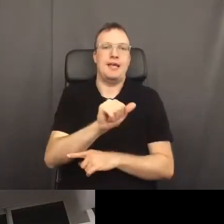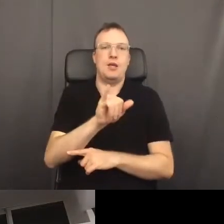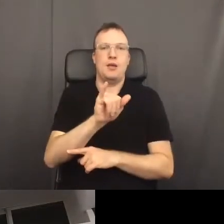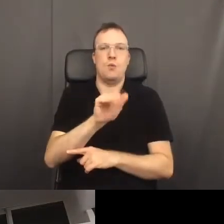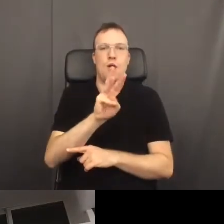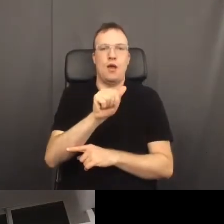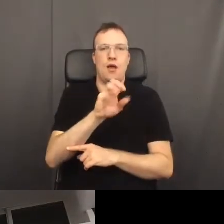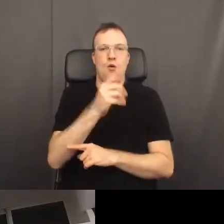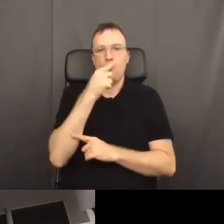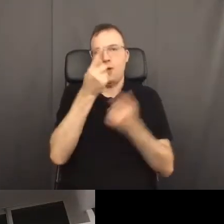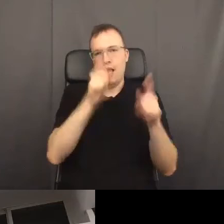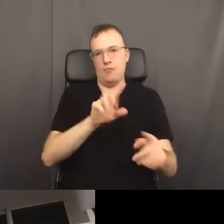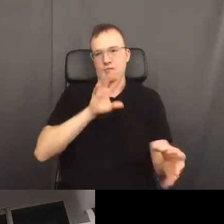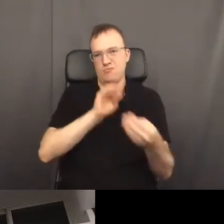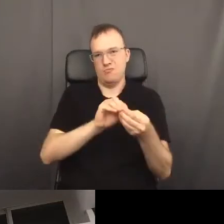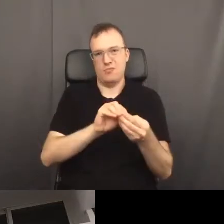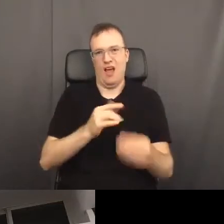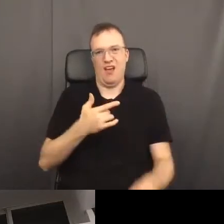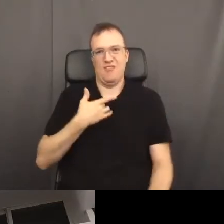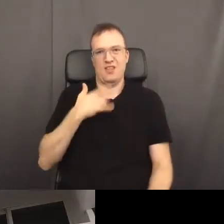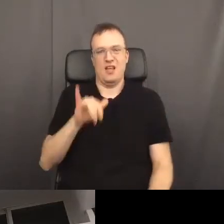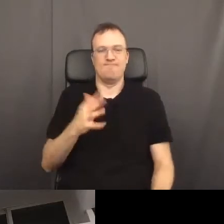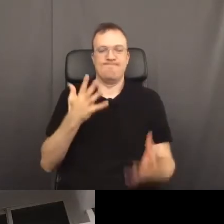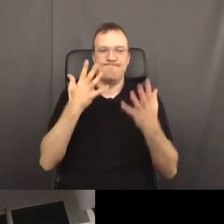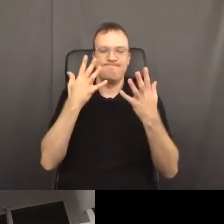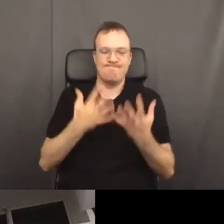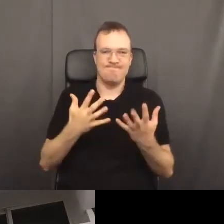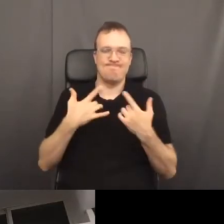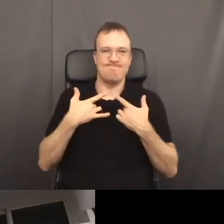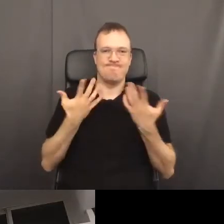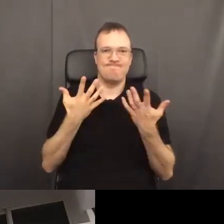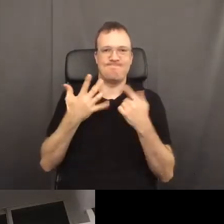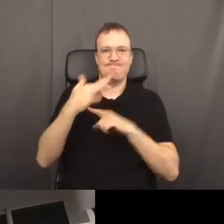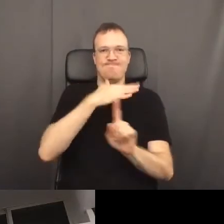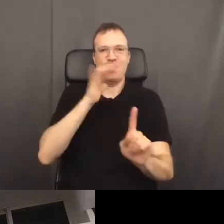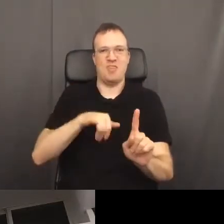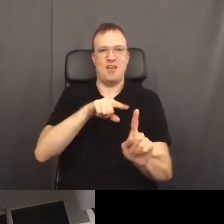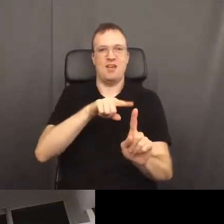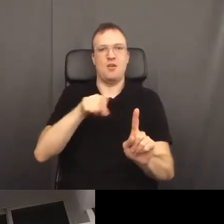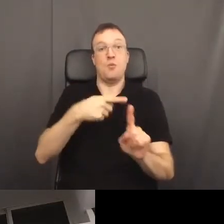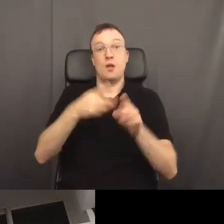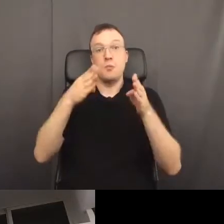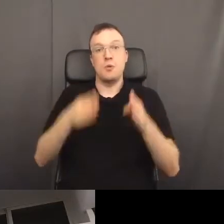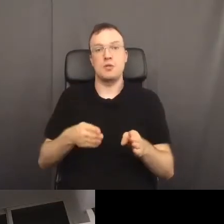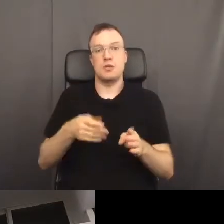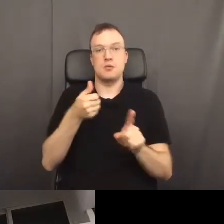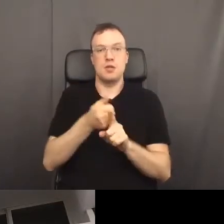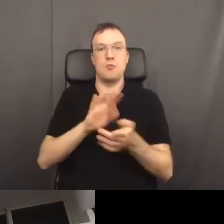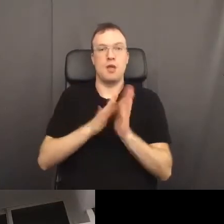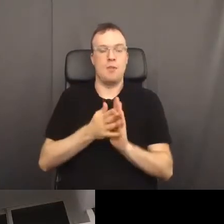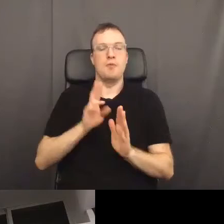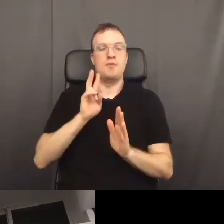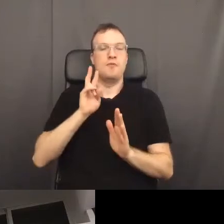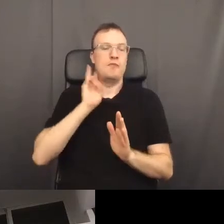And I think it's a real sad state of affairs when someone is victimized as he